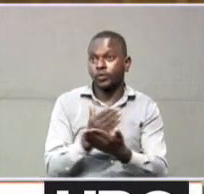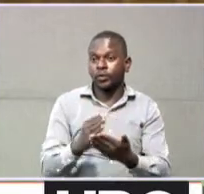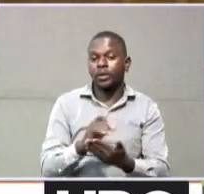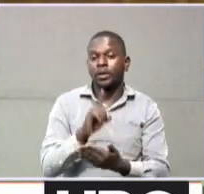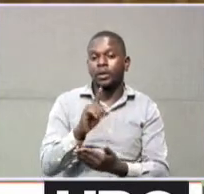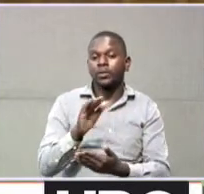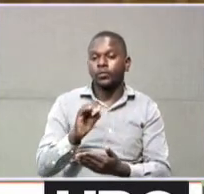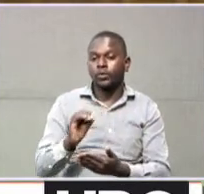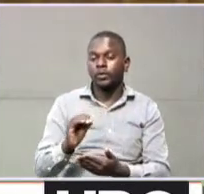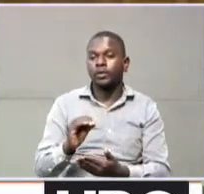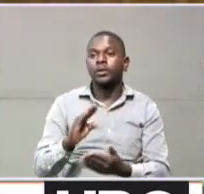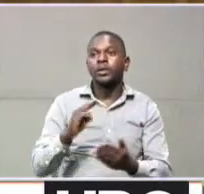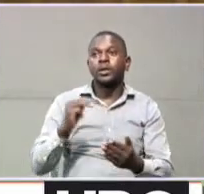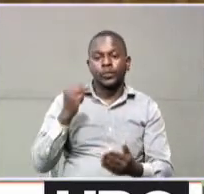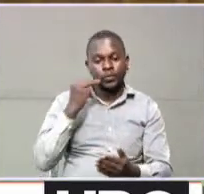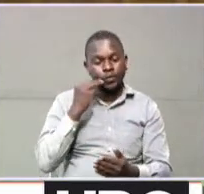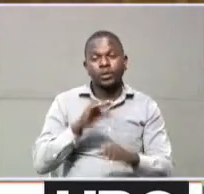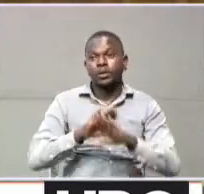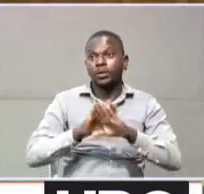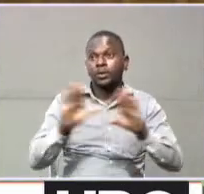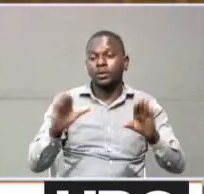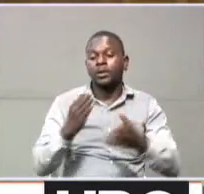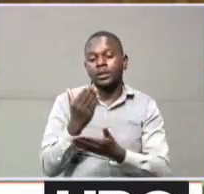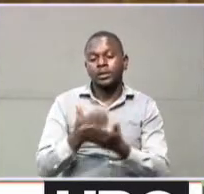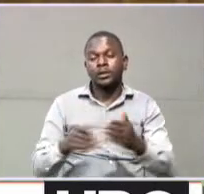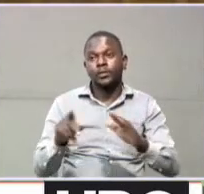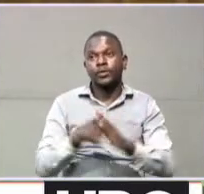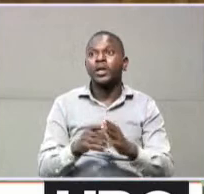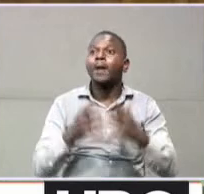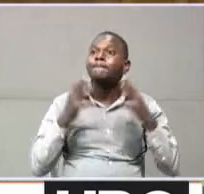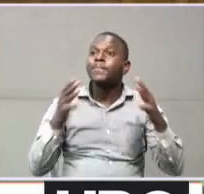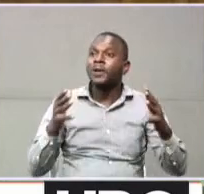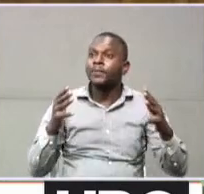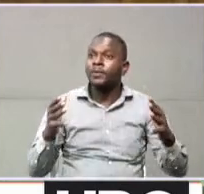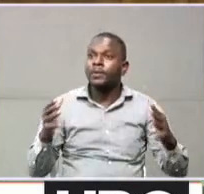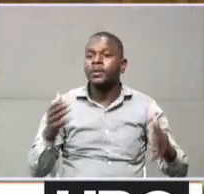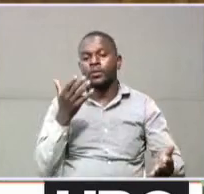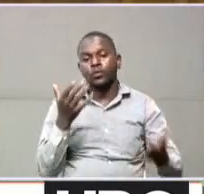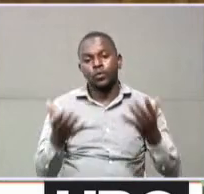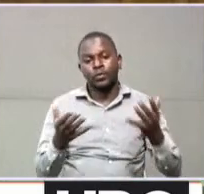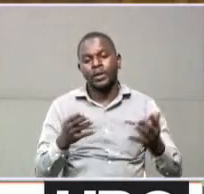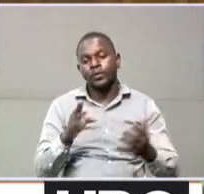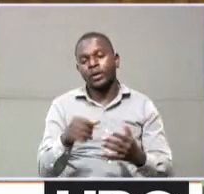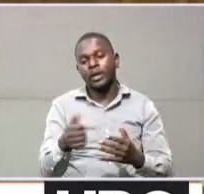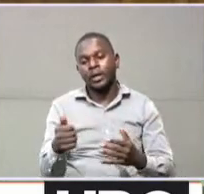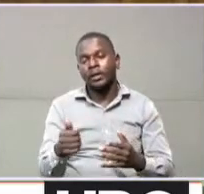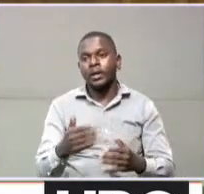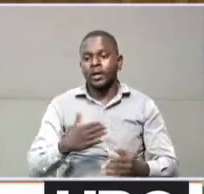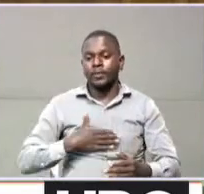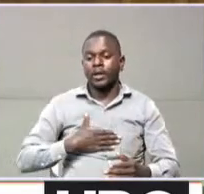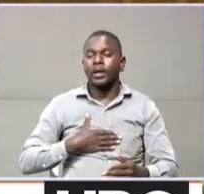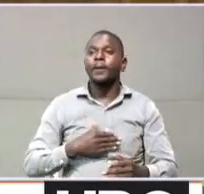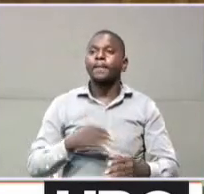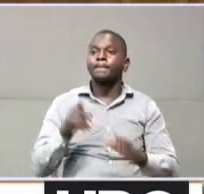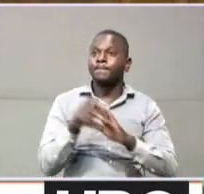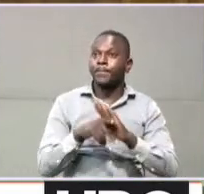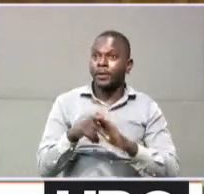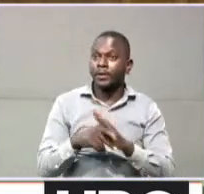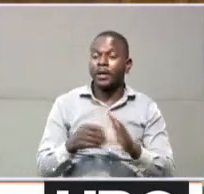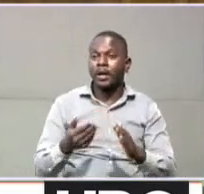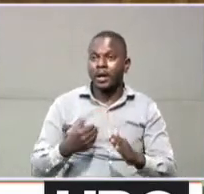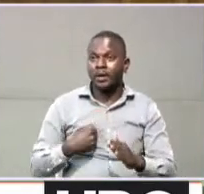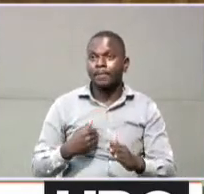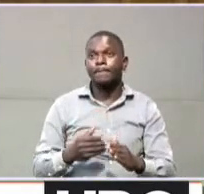million but i want to put it clear that some parishes are too huge compared to other parishes for example in my parish i have a